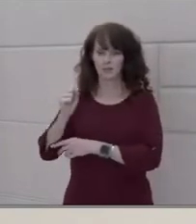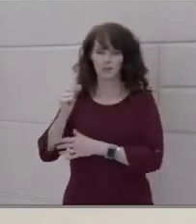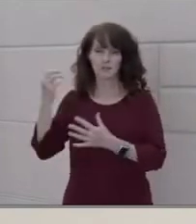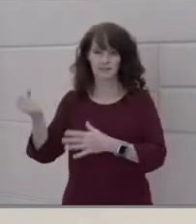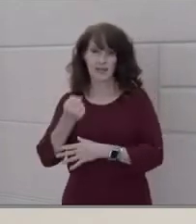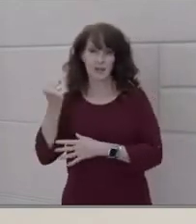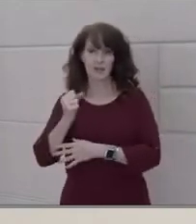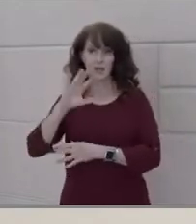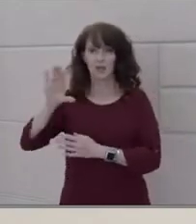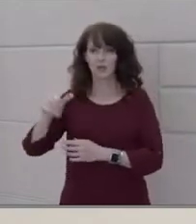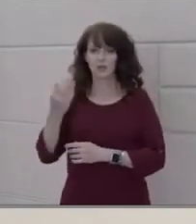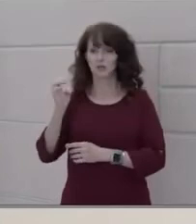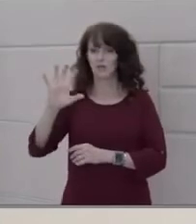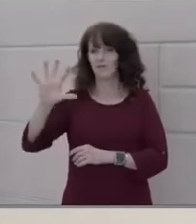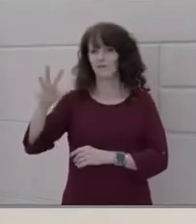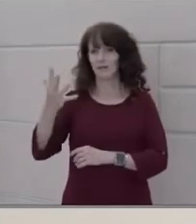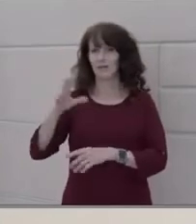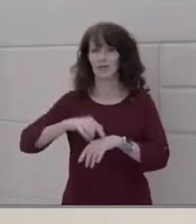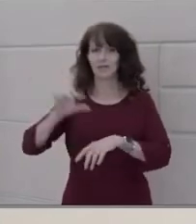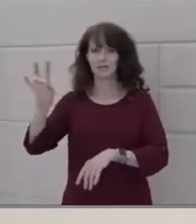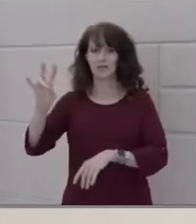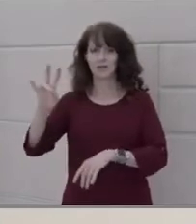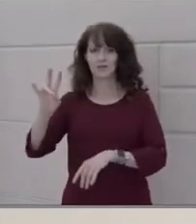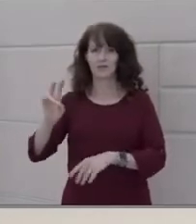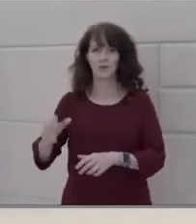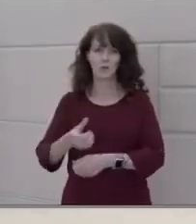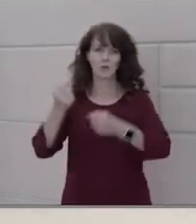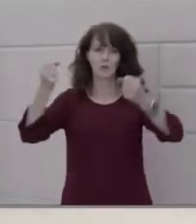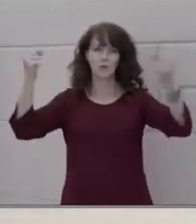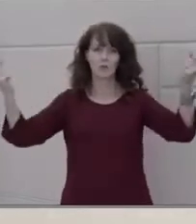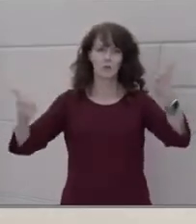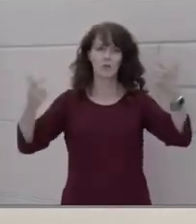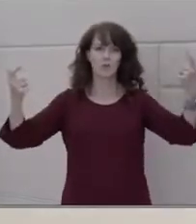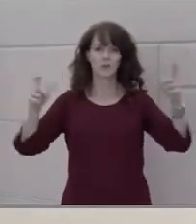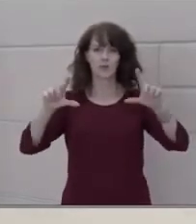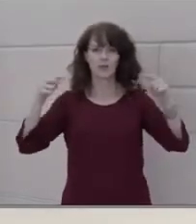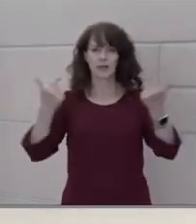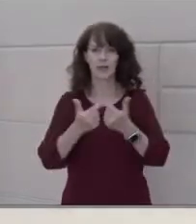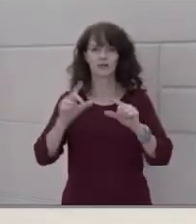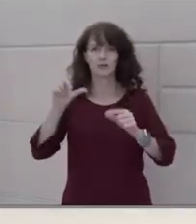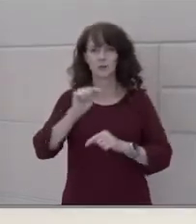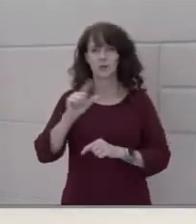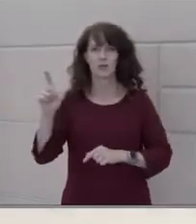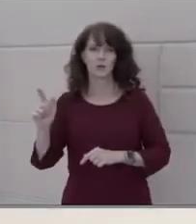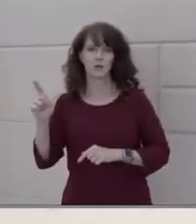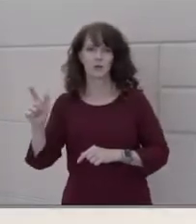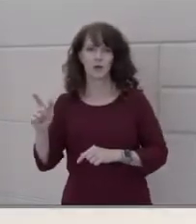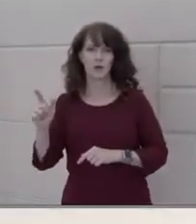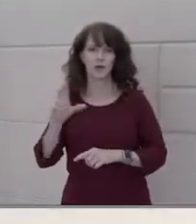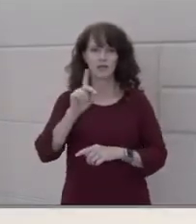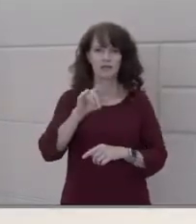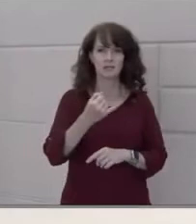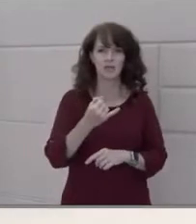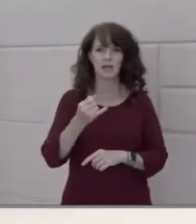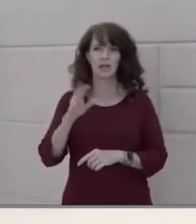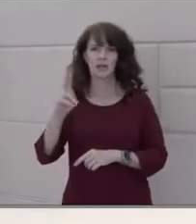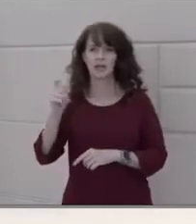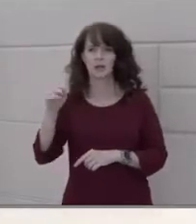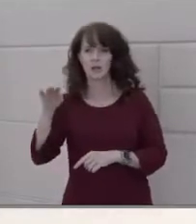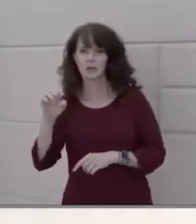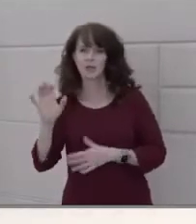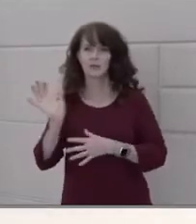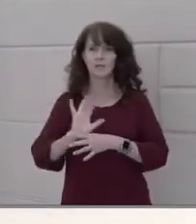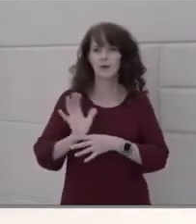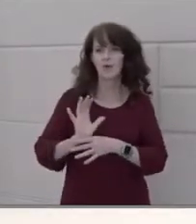at 7 p.m. We are throwing the class of 2021 a huge celebration. This includes a DJ, karaoke,